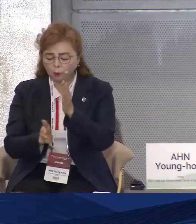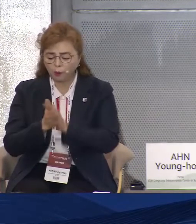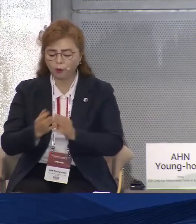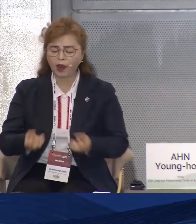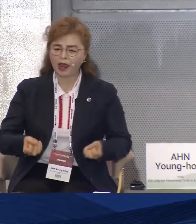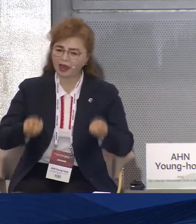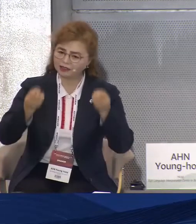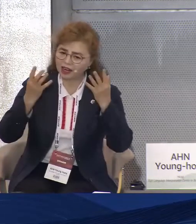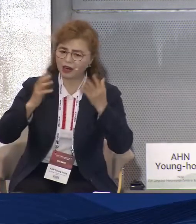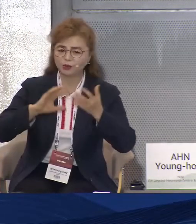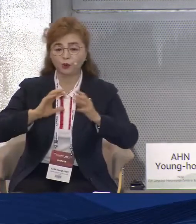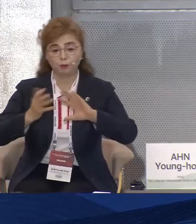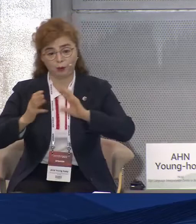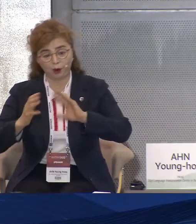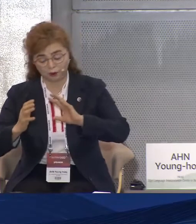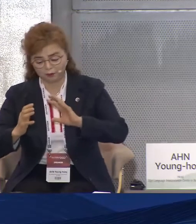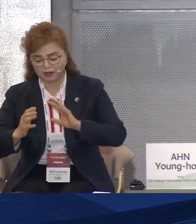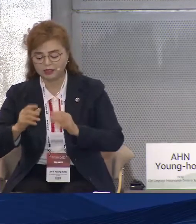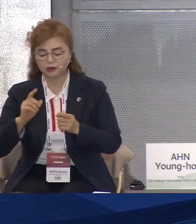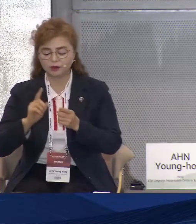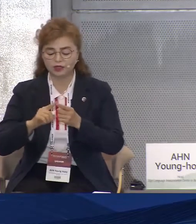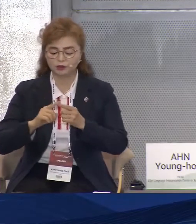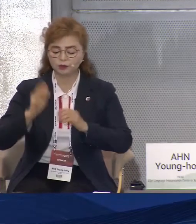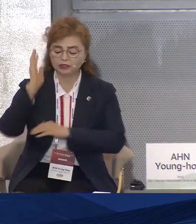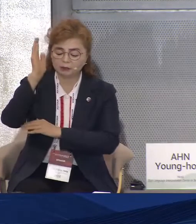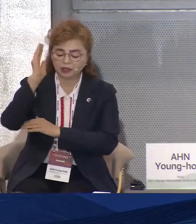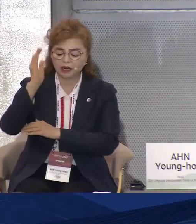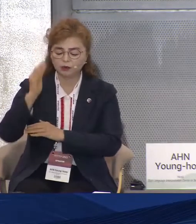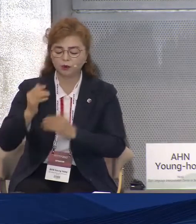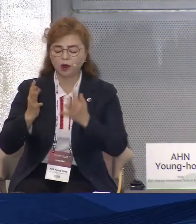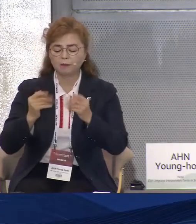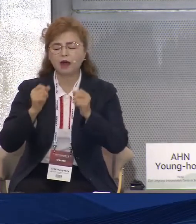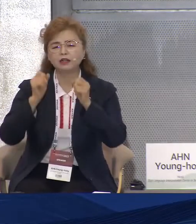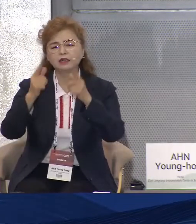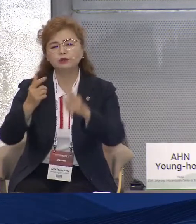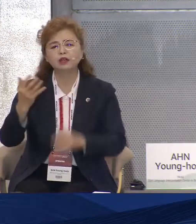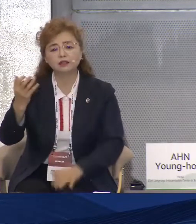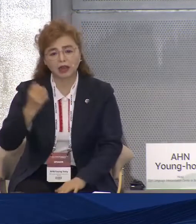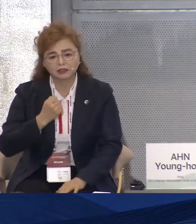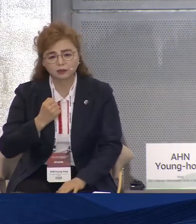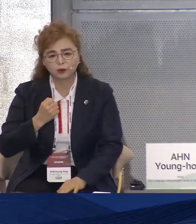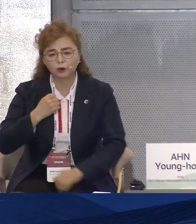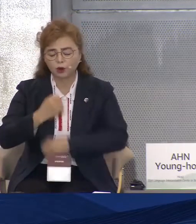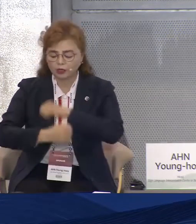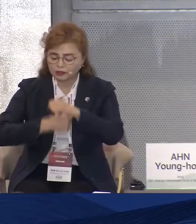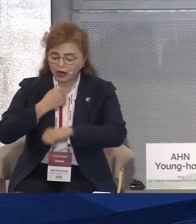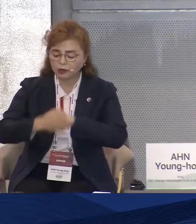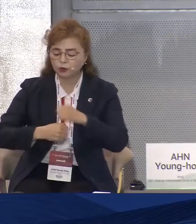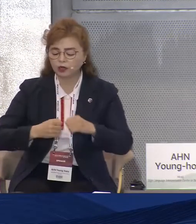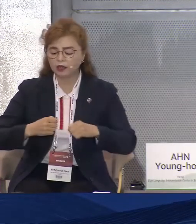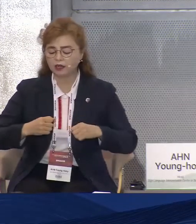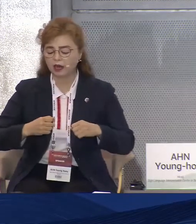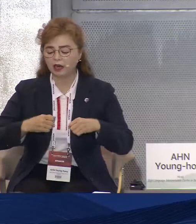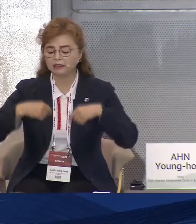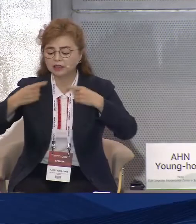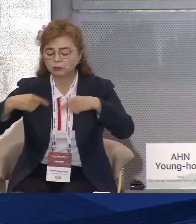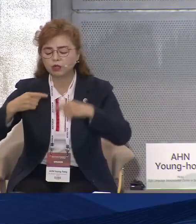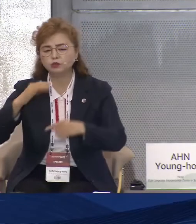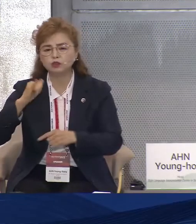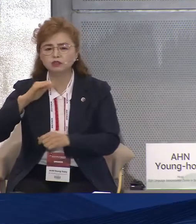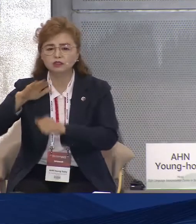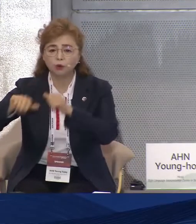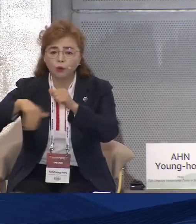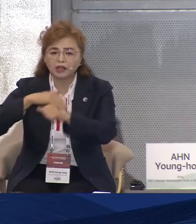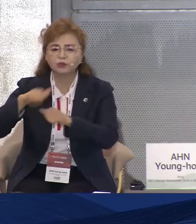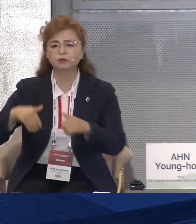loss to think about the public sign language interpretation, they have to be given the chance